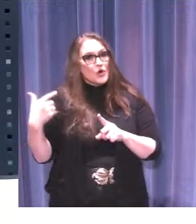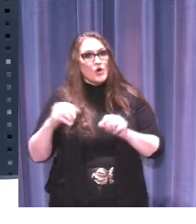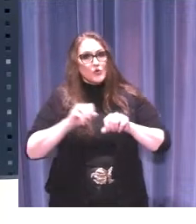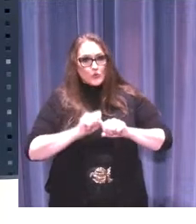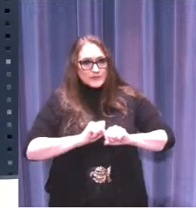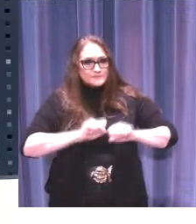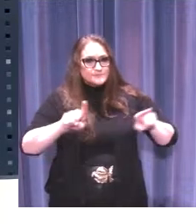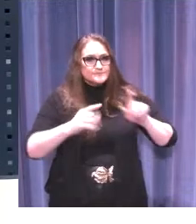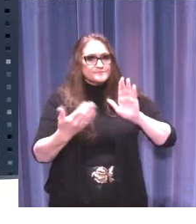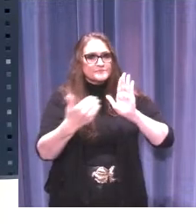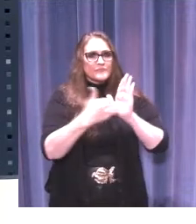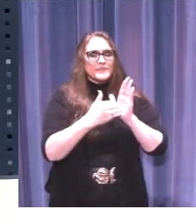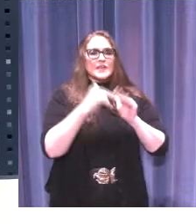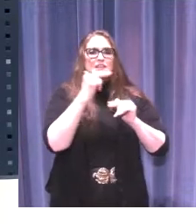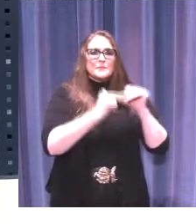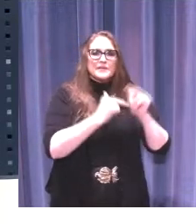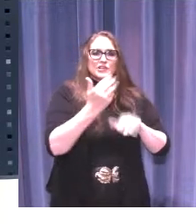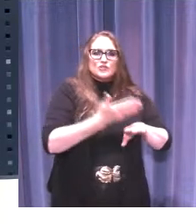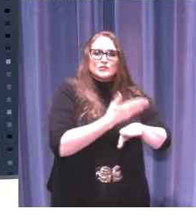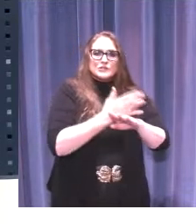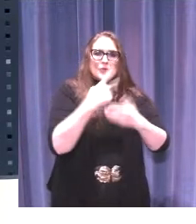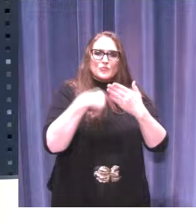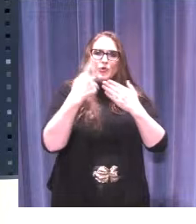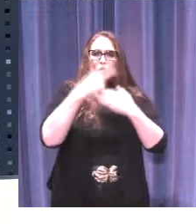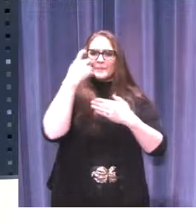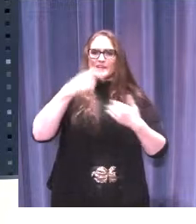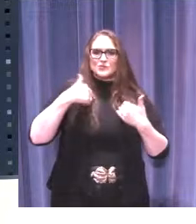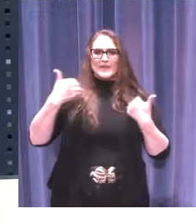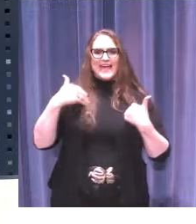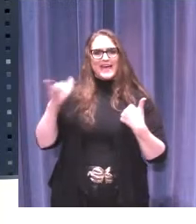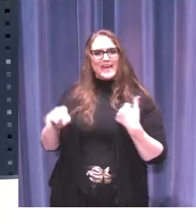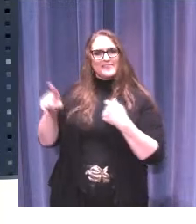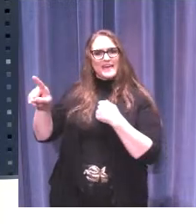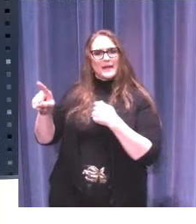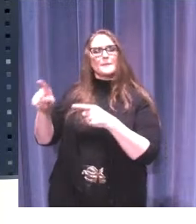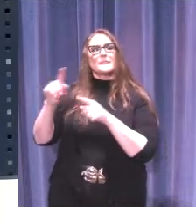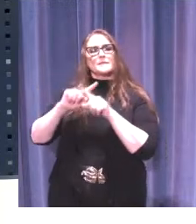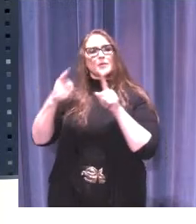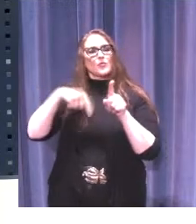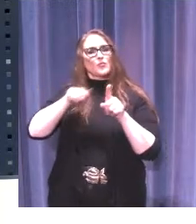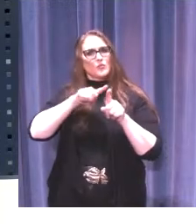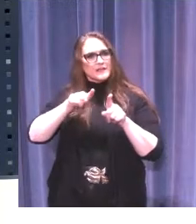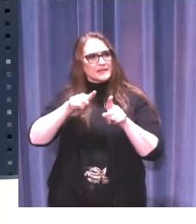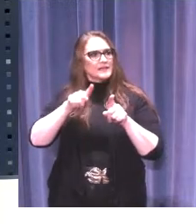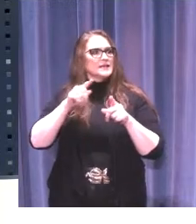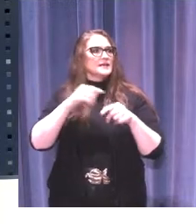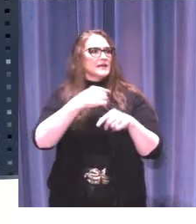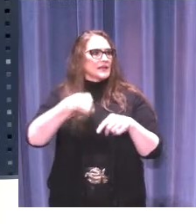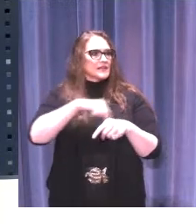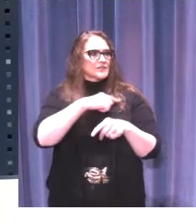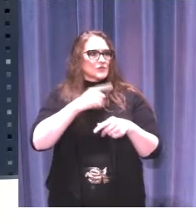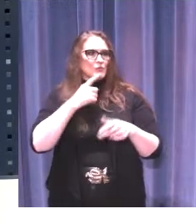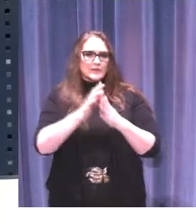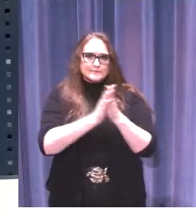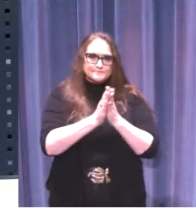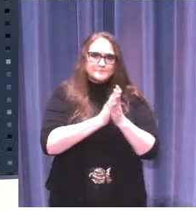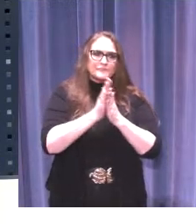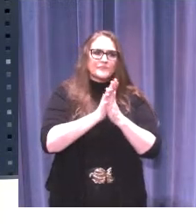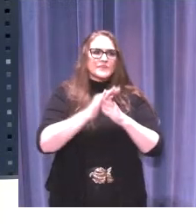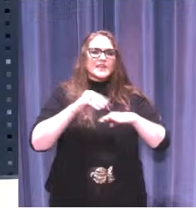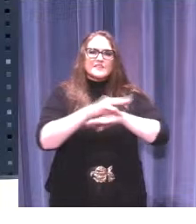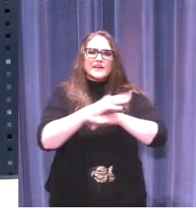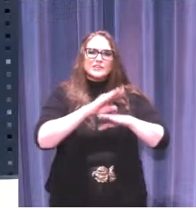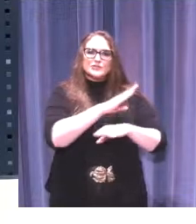building and construction programming because we had that information, re-energized the advisory group, and are now prepared to launch